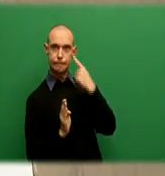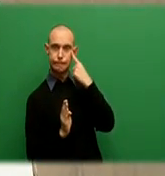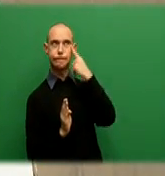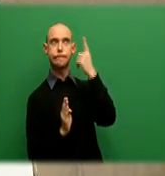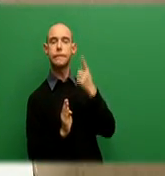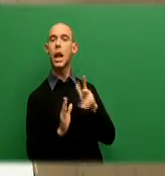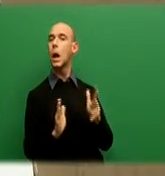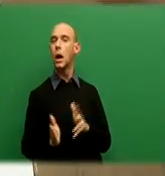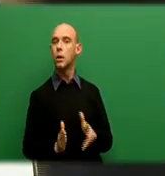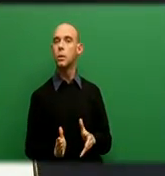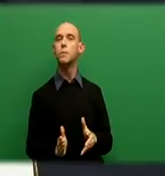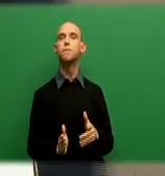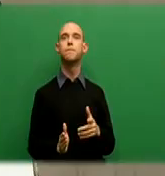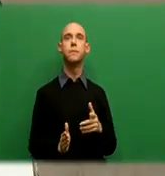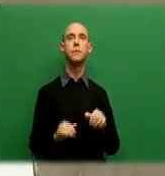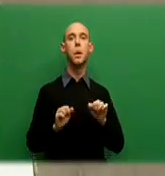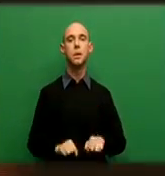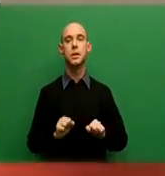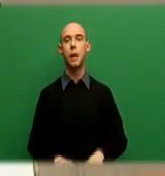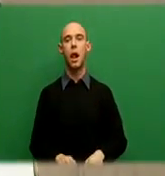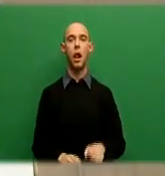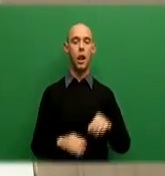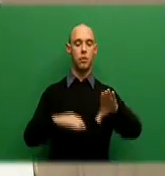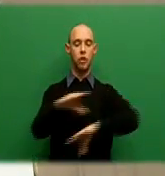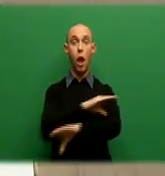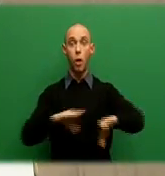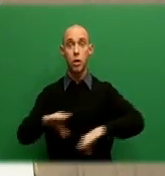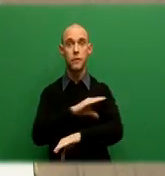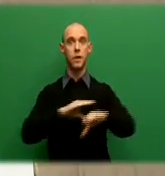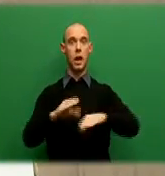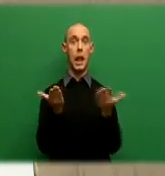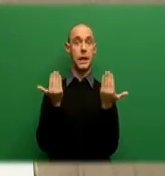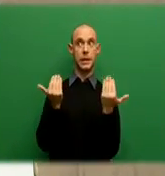occasions reduce capital flows and expectations, if I got the question